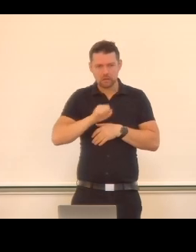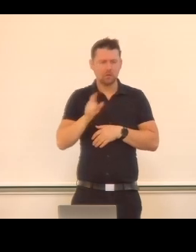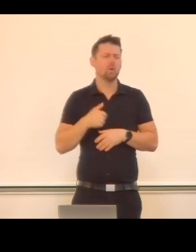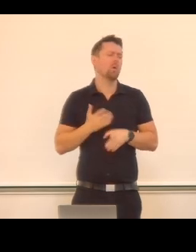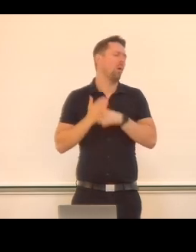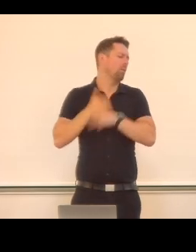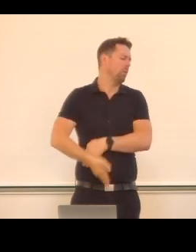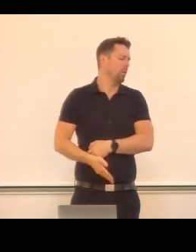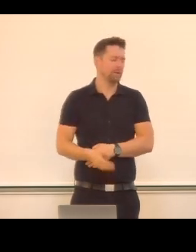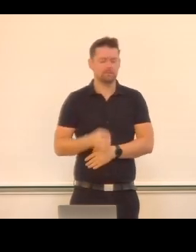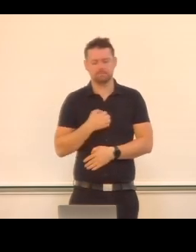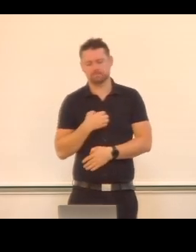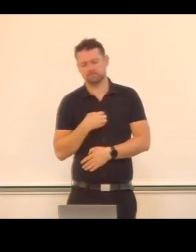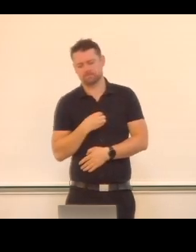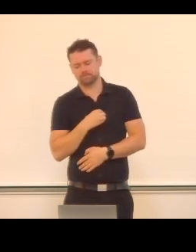were packed.